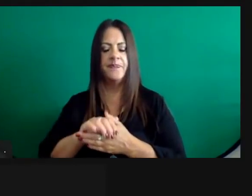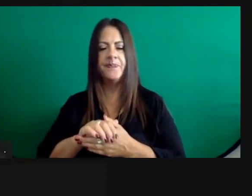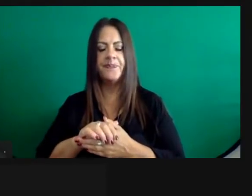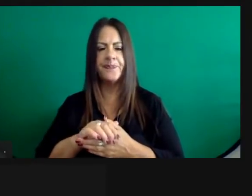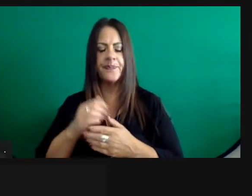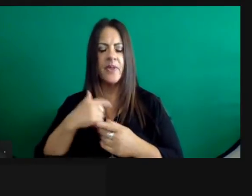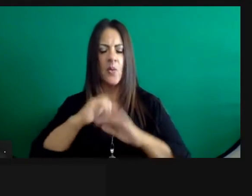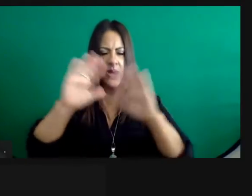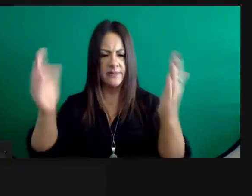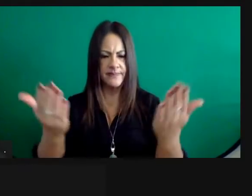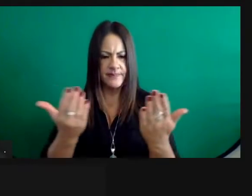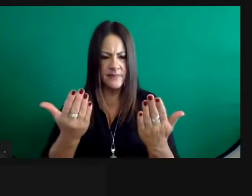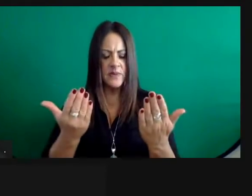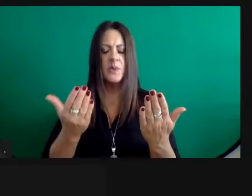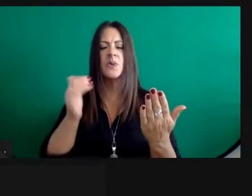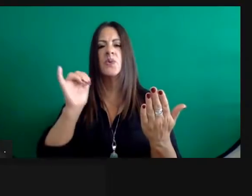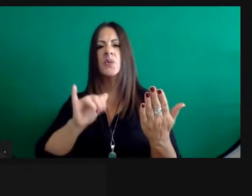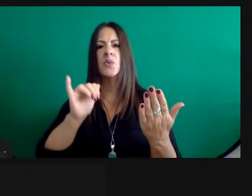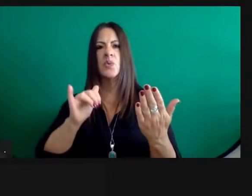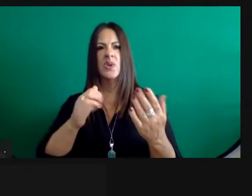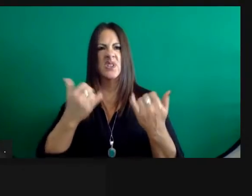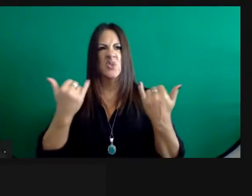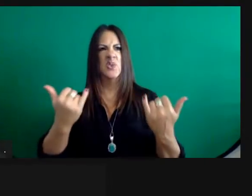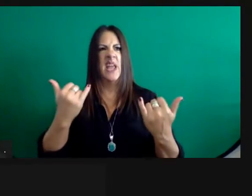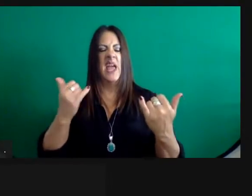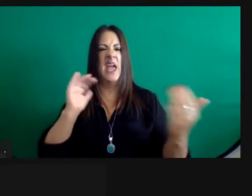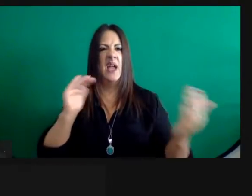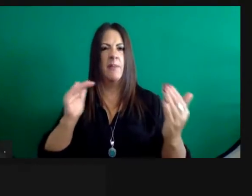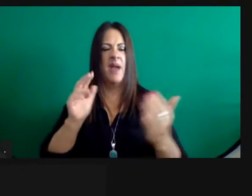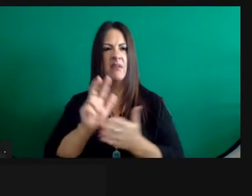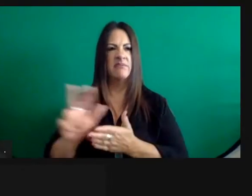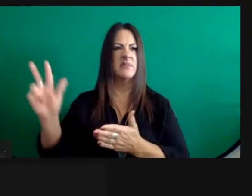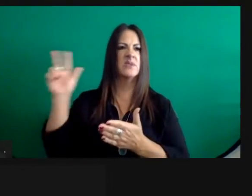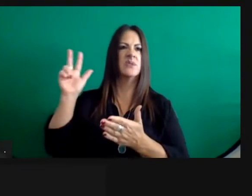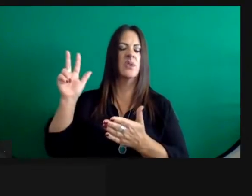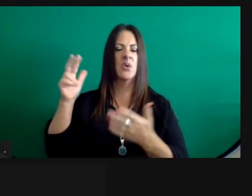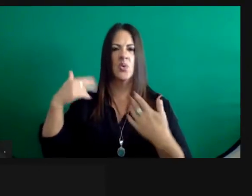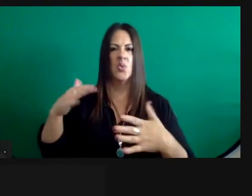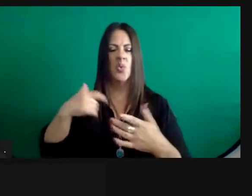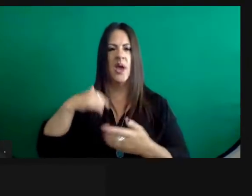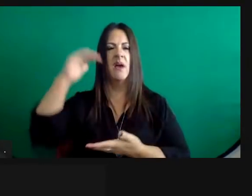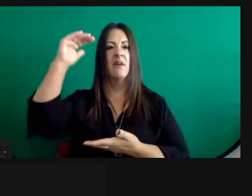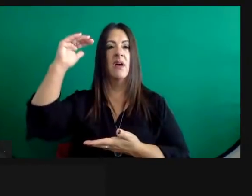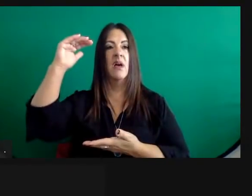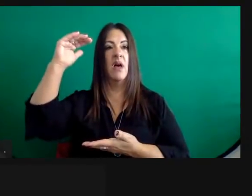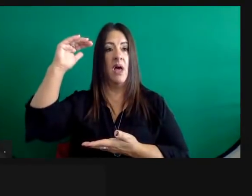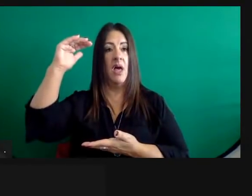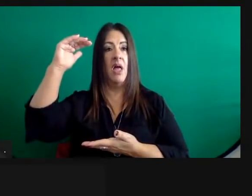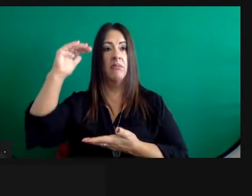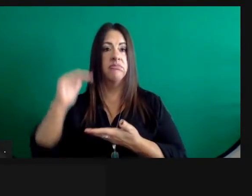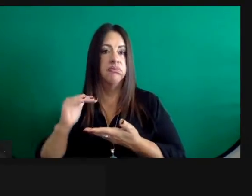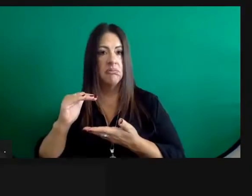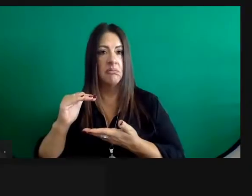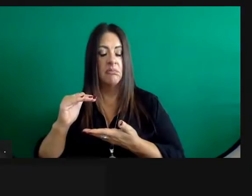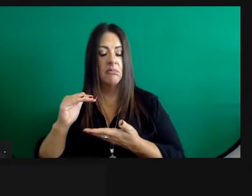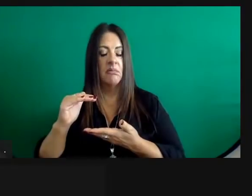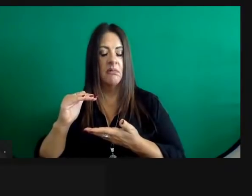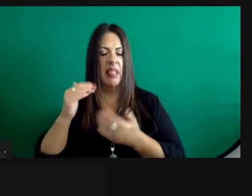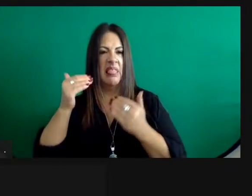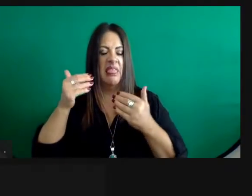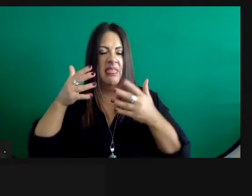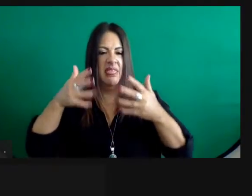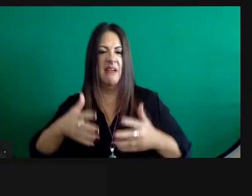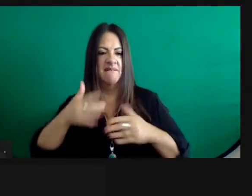are even less than half of what we're seeing today. So when you ask about trajectory and projections, we